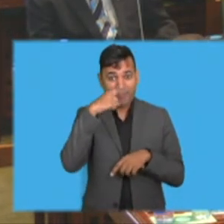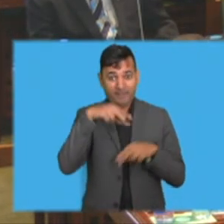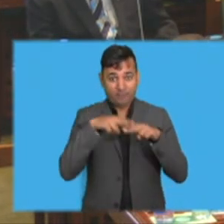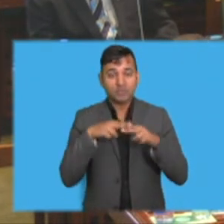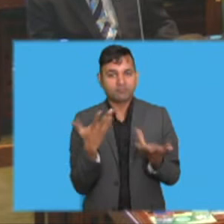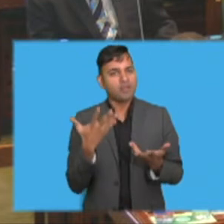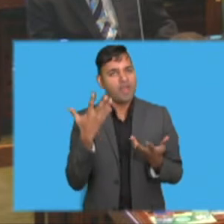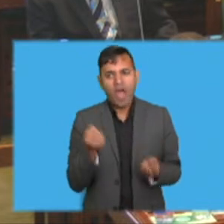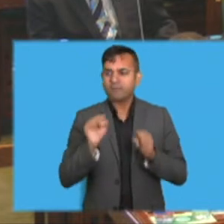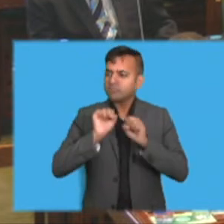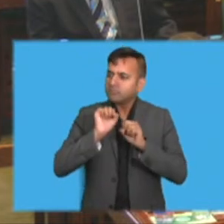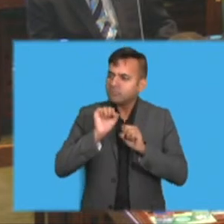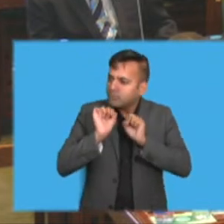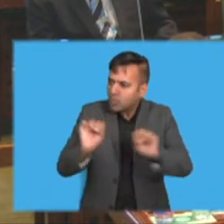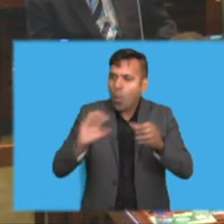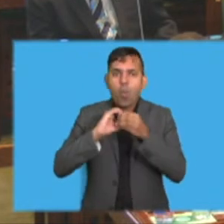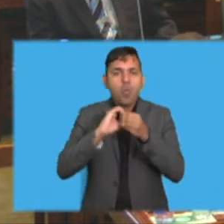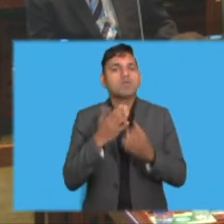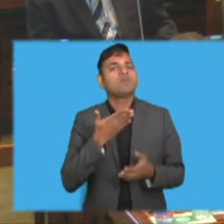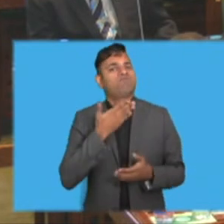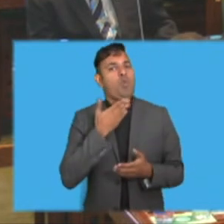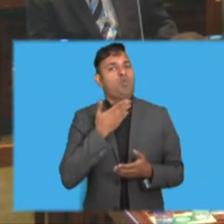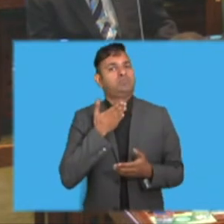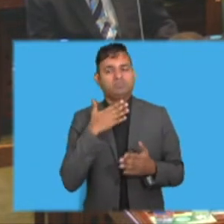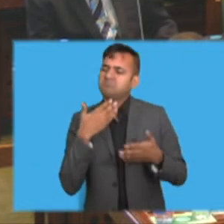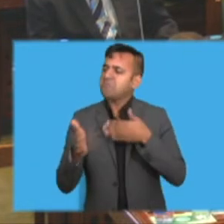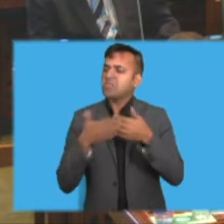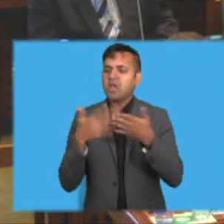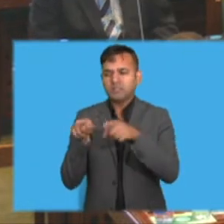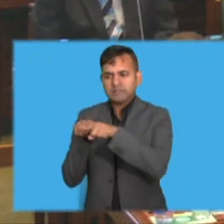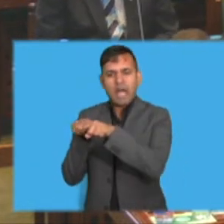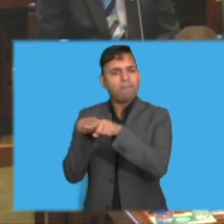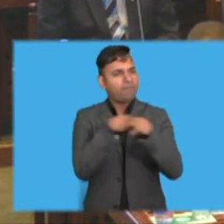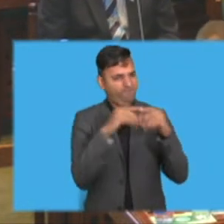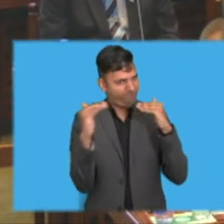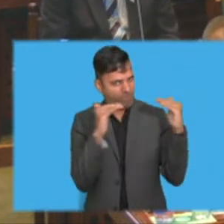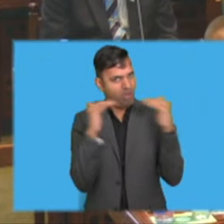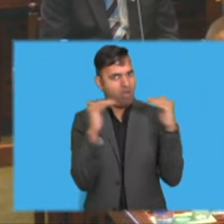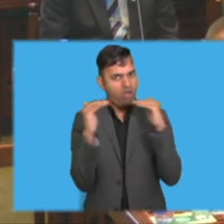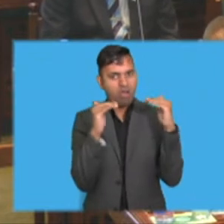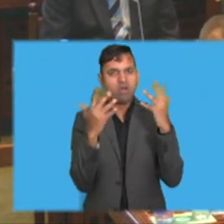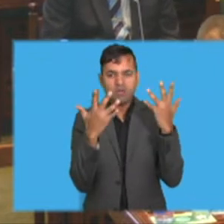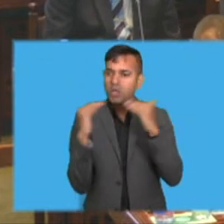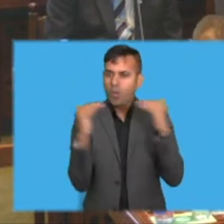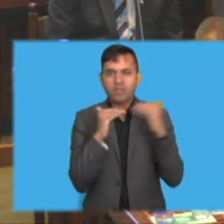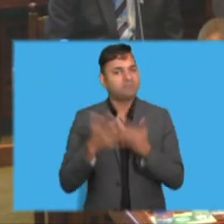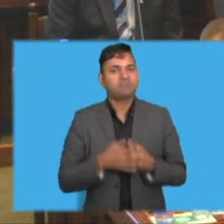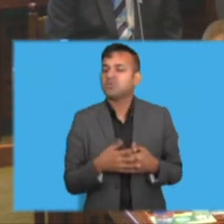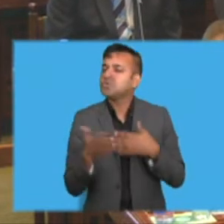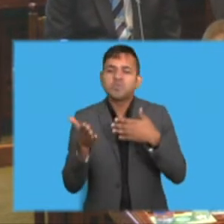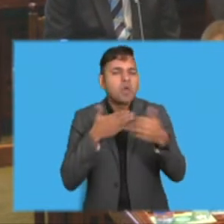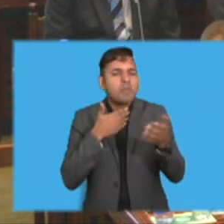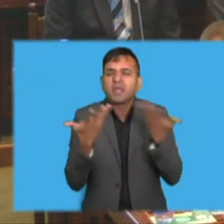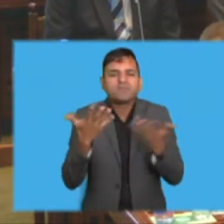same. That all of our citizens have an equal say, regardless of their ethnicity, regardless of their